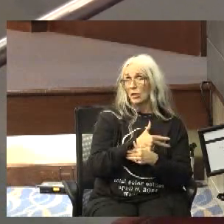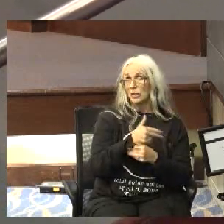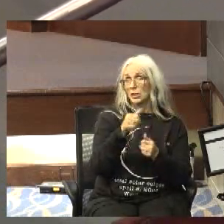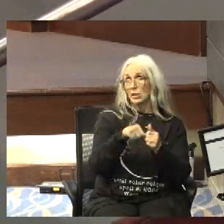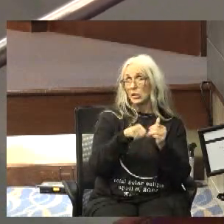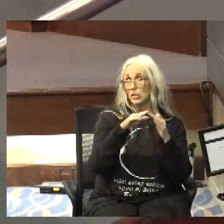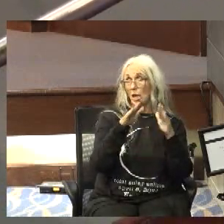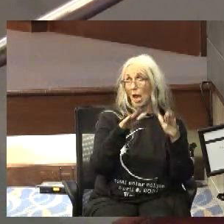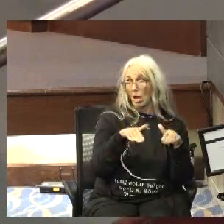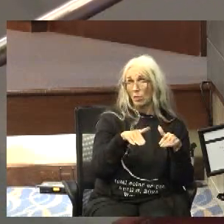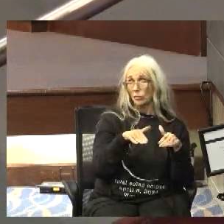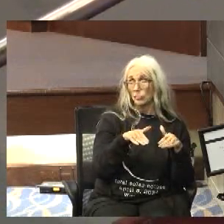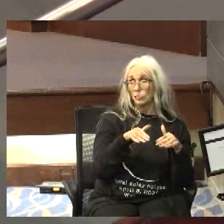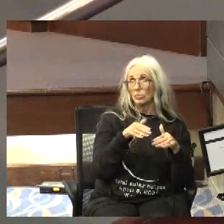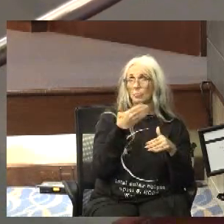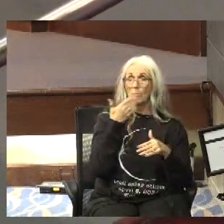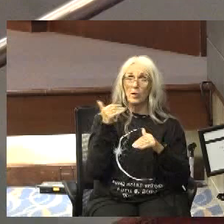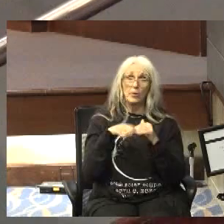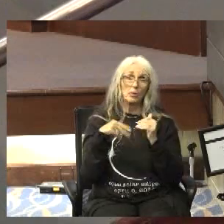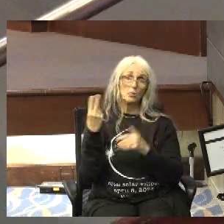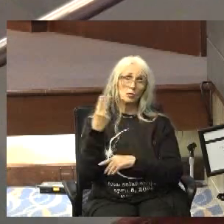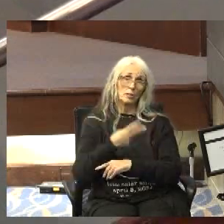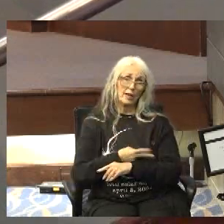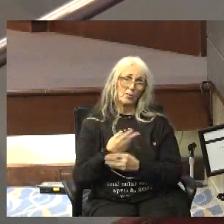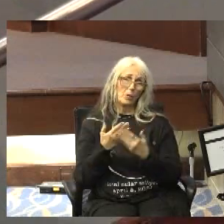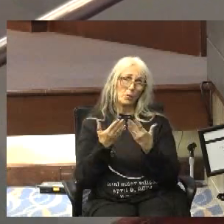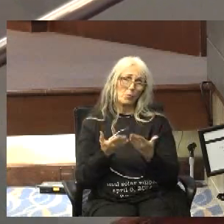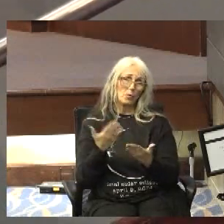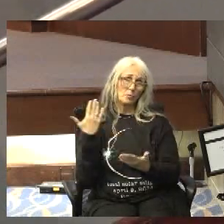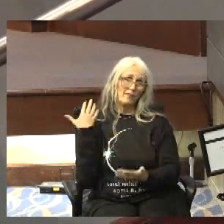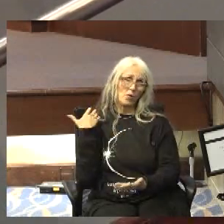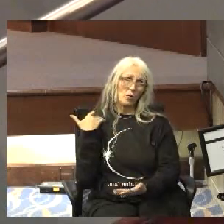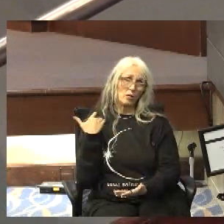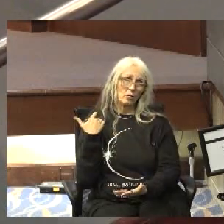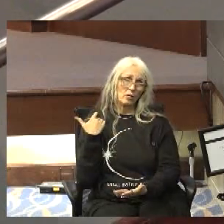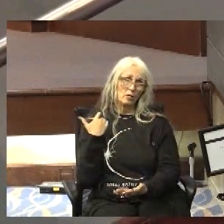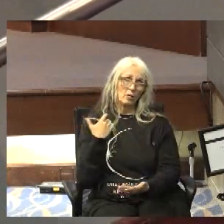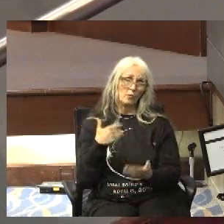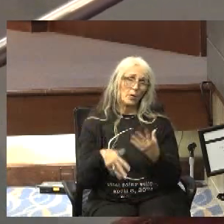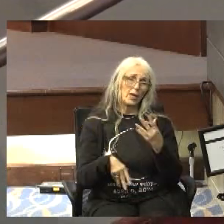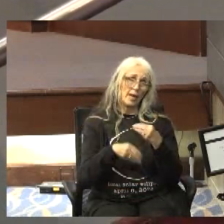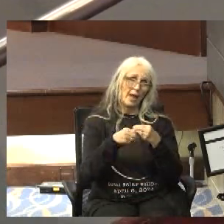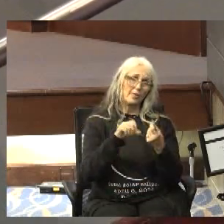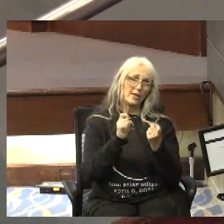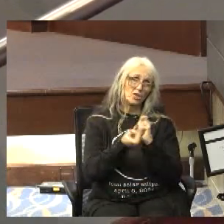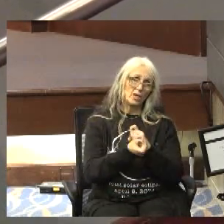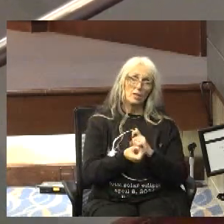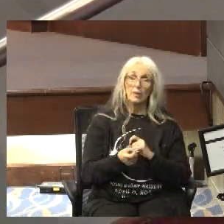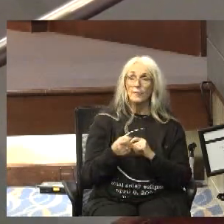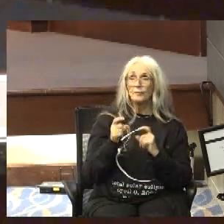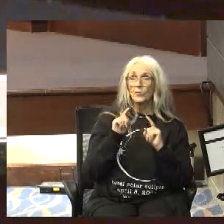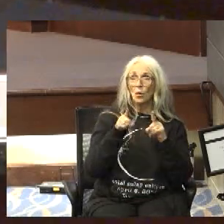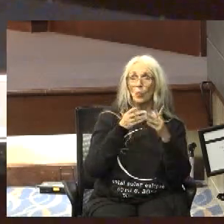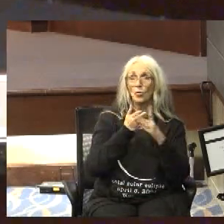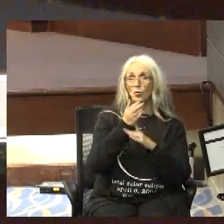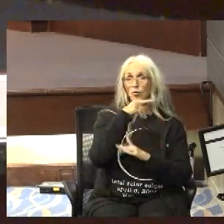approach rather than the 2 days that were in the proposed ordinance. So we make that change. And by going into